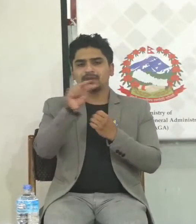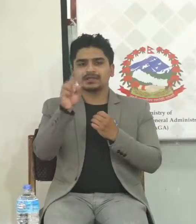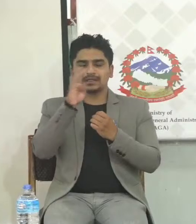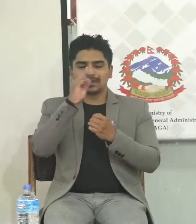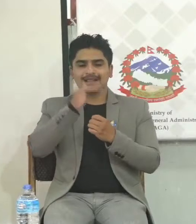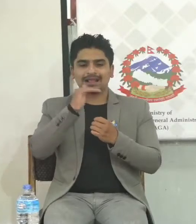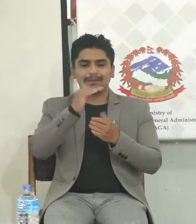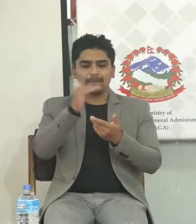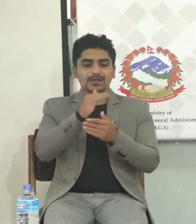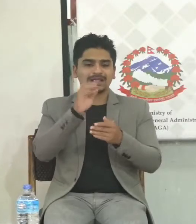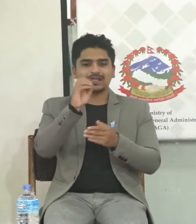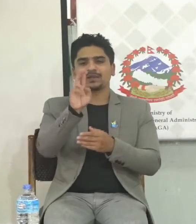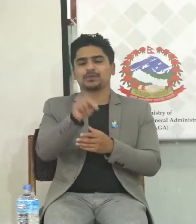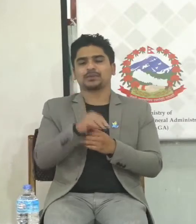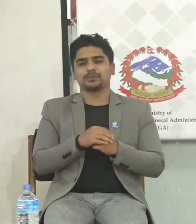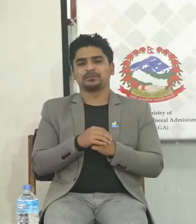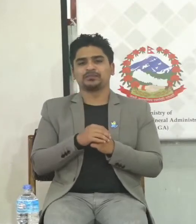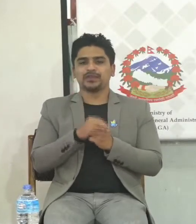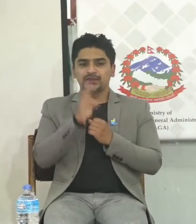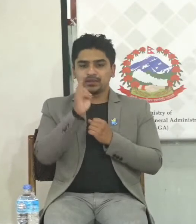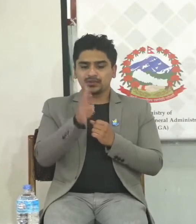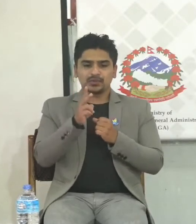So if you don't have that in